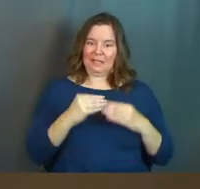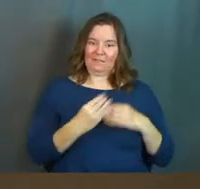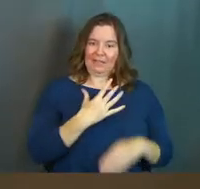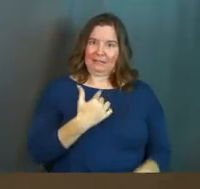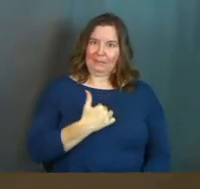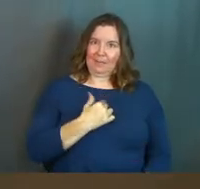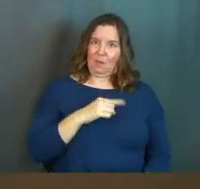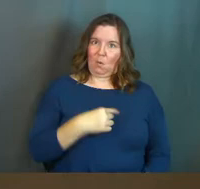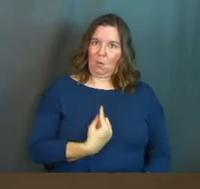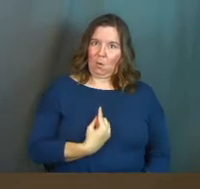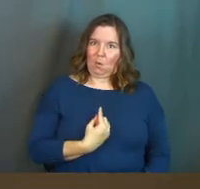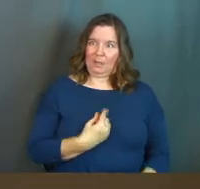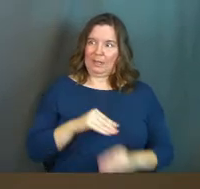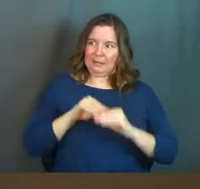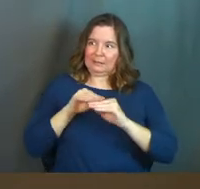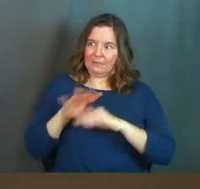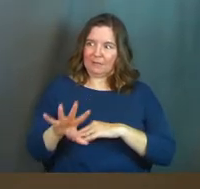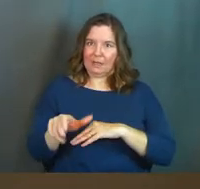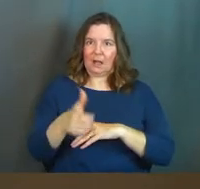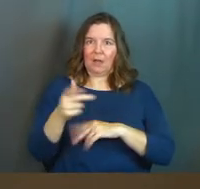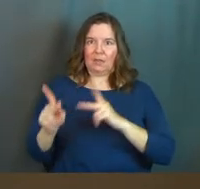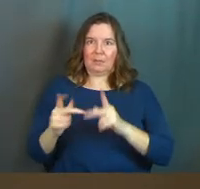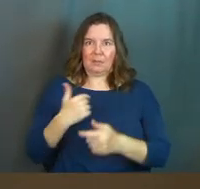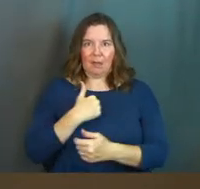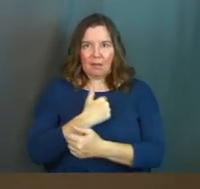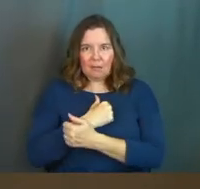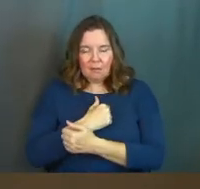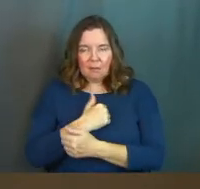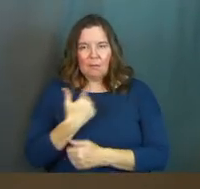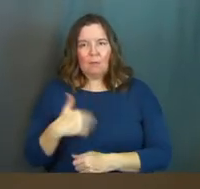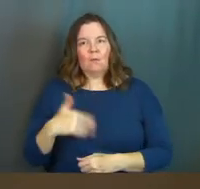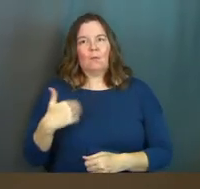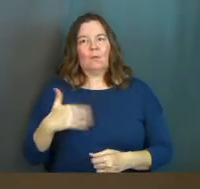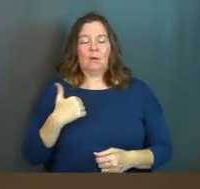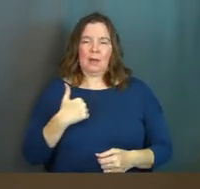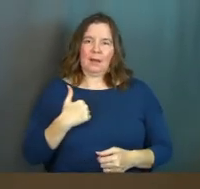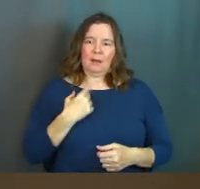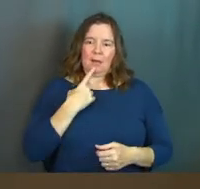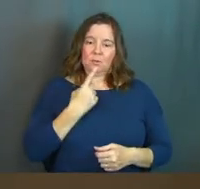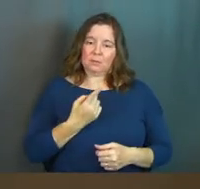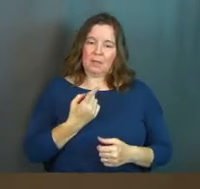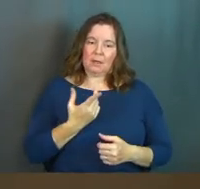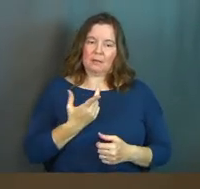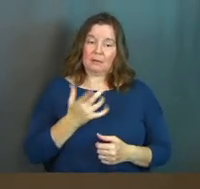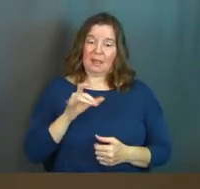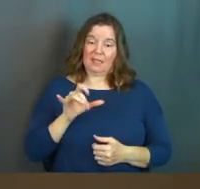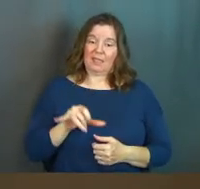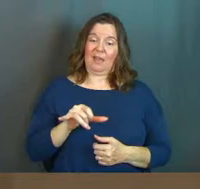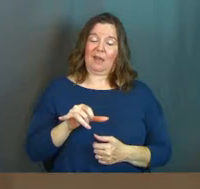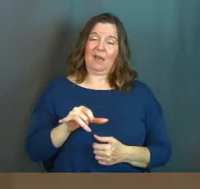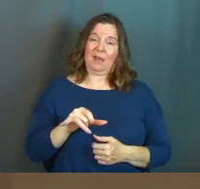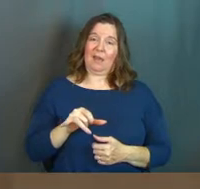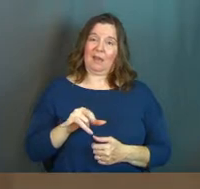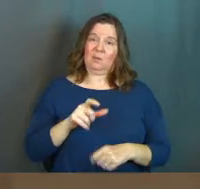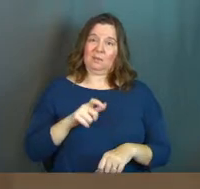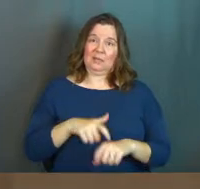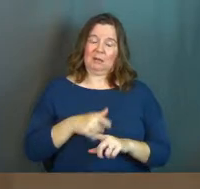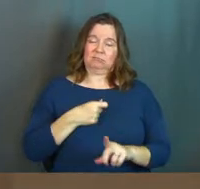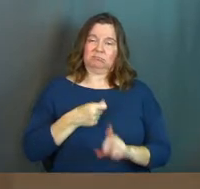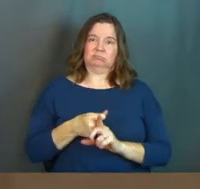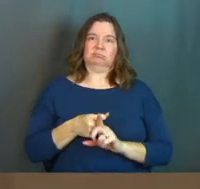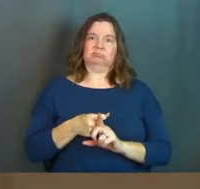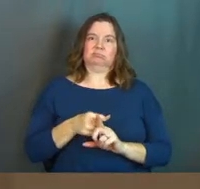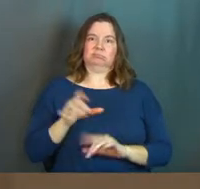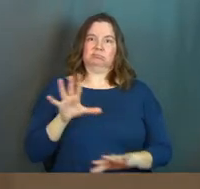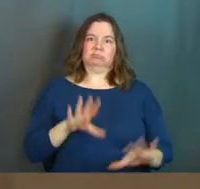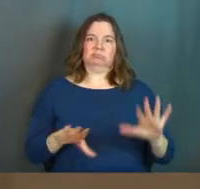affecting me, it's affecting loved ones, you know? And I would say that was the point to where